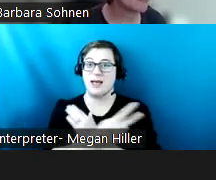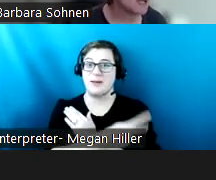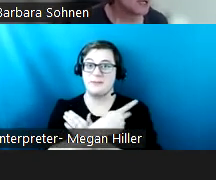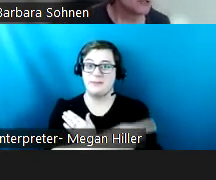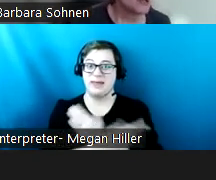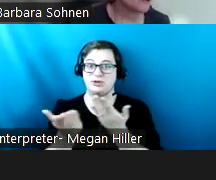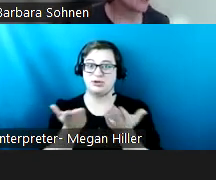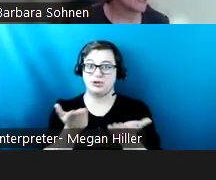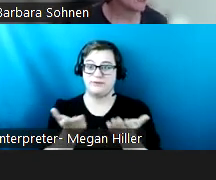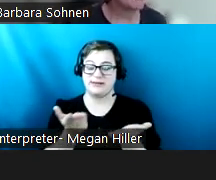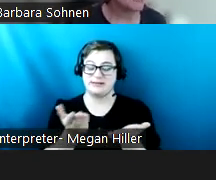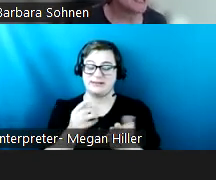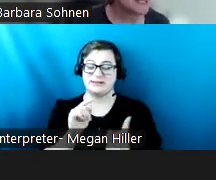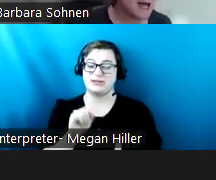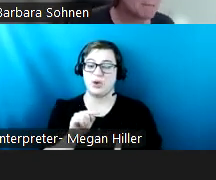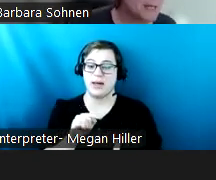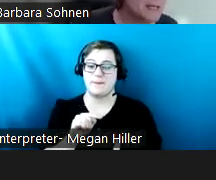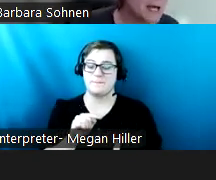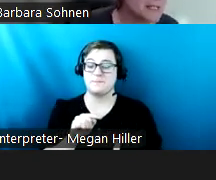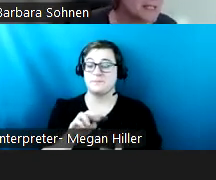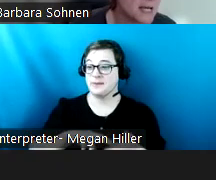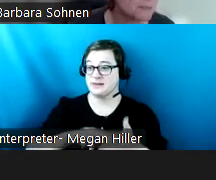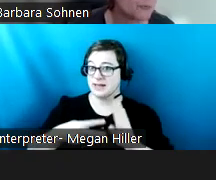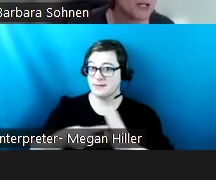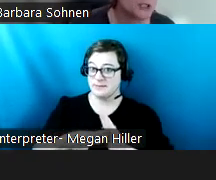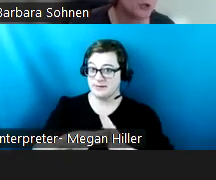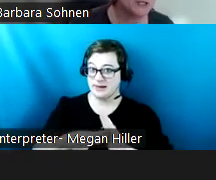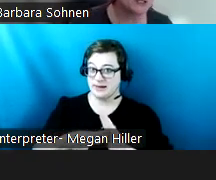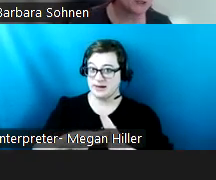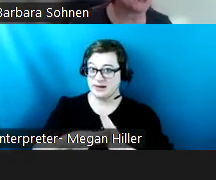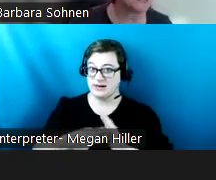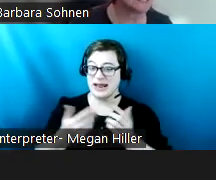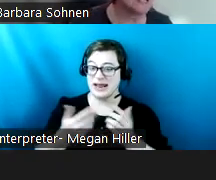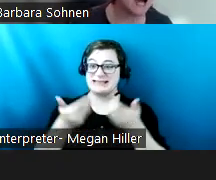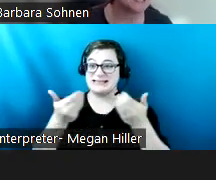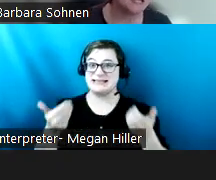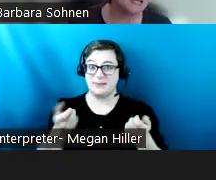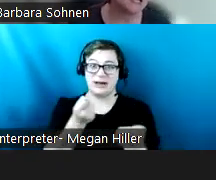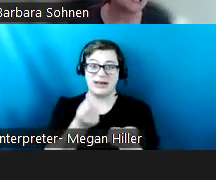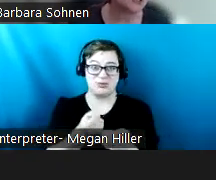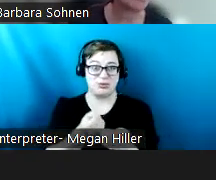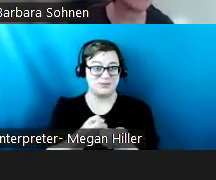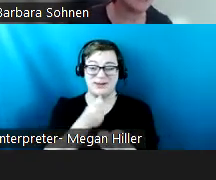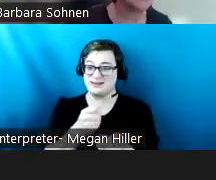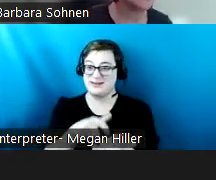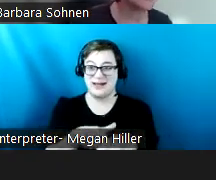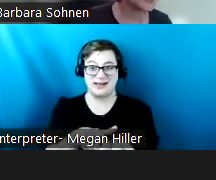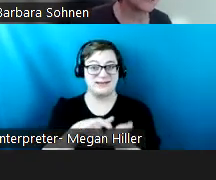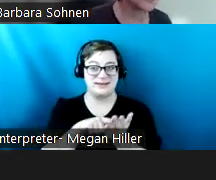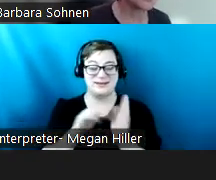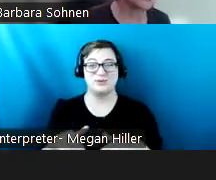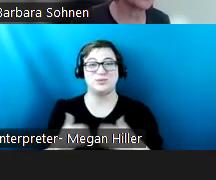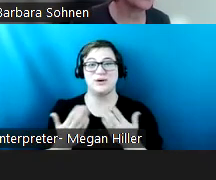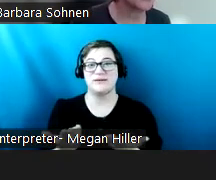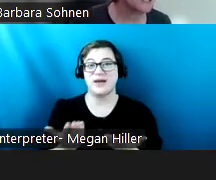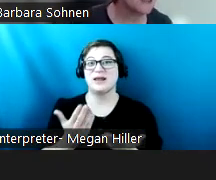endorsements. So does that mean that a separate endorsement is not needed to provide the